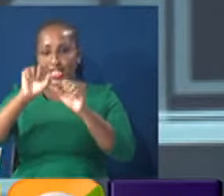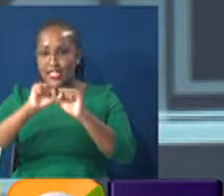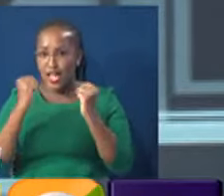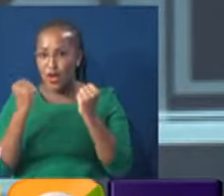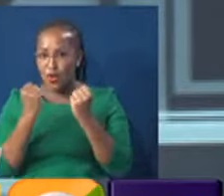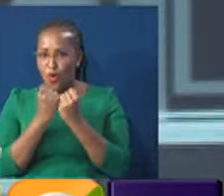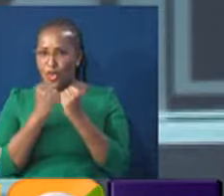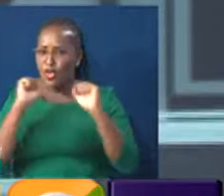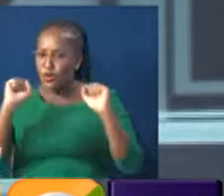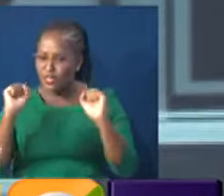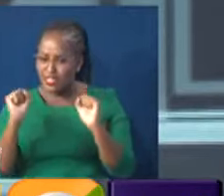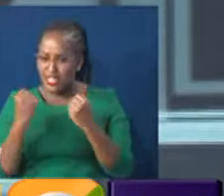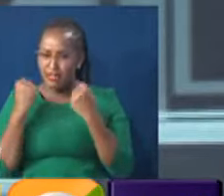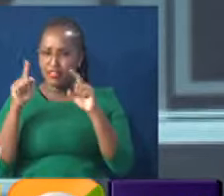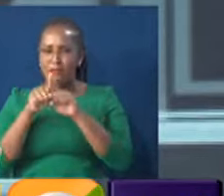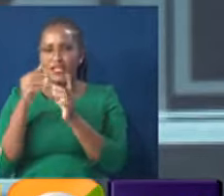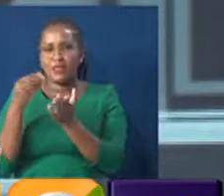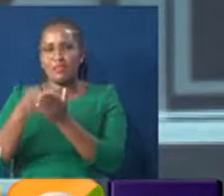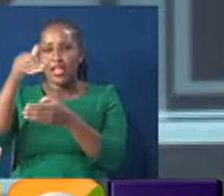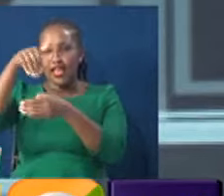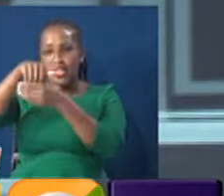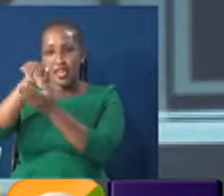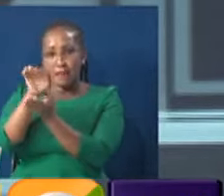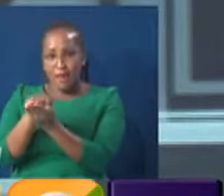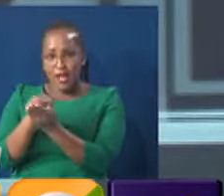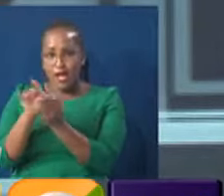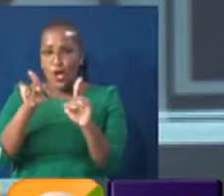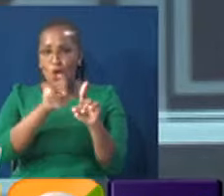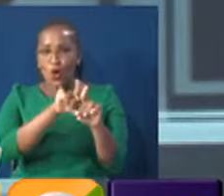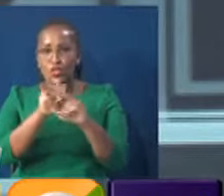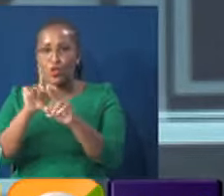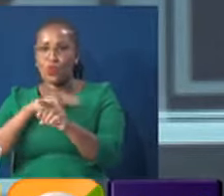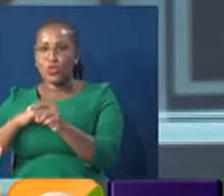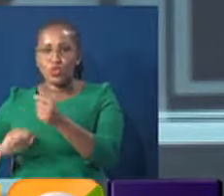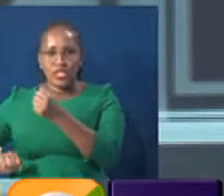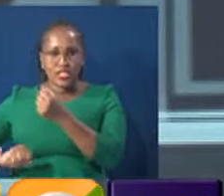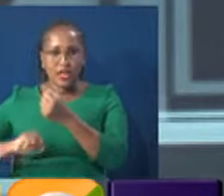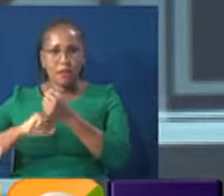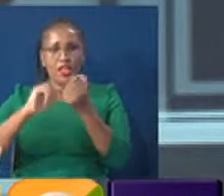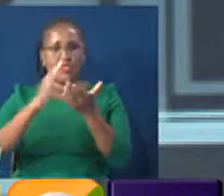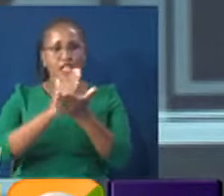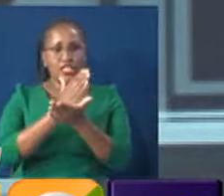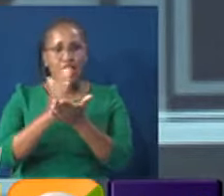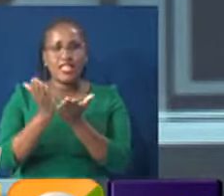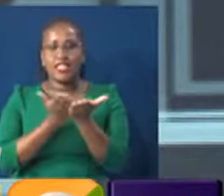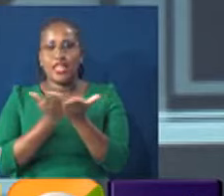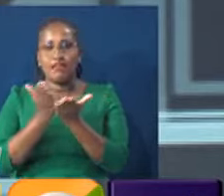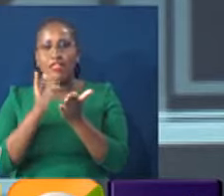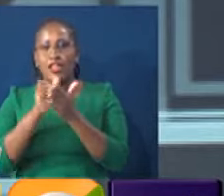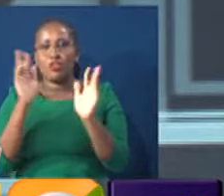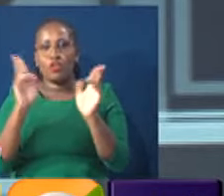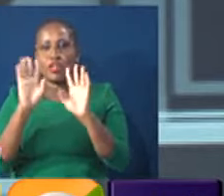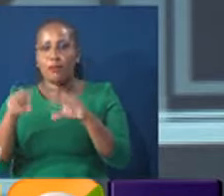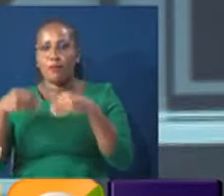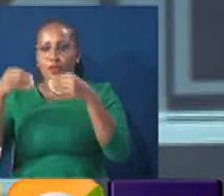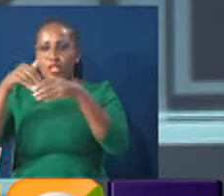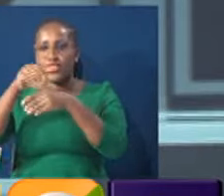safe as a shilling in a bank. We've also promoting the shared services. All these are before cabinet now.